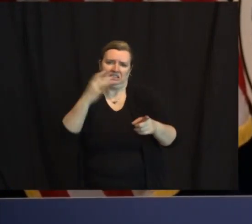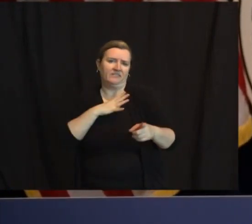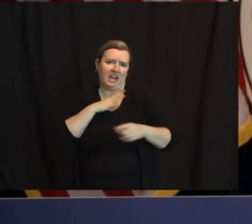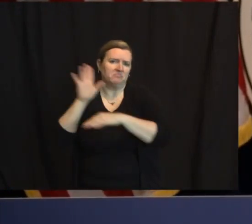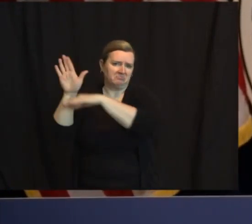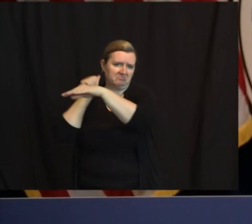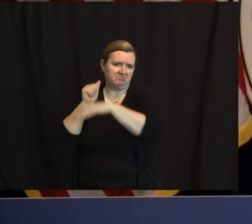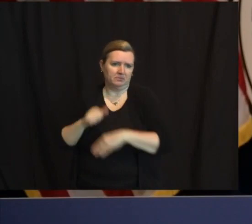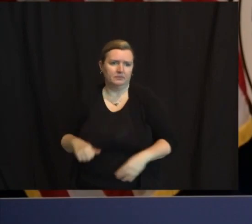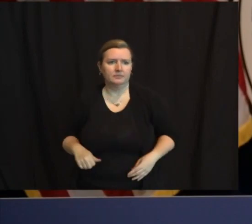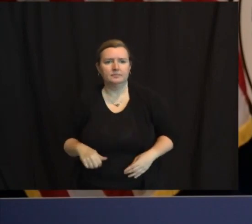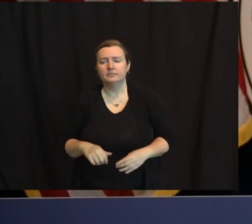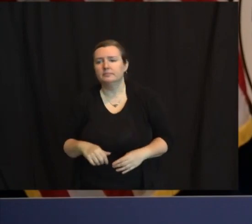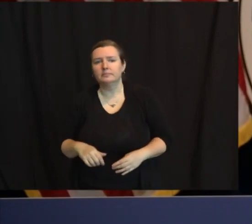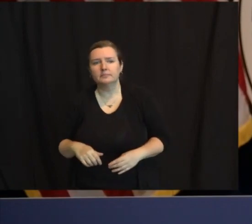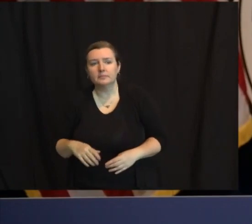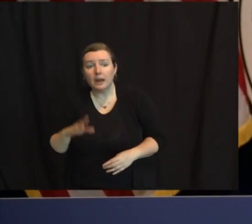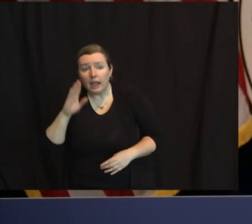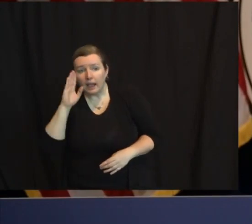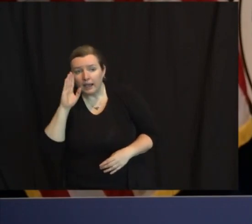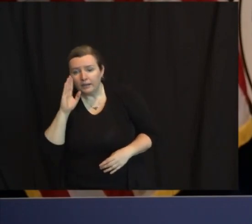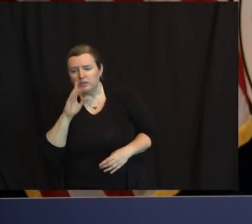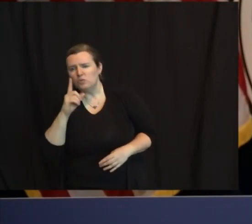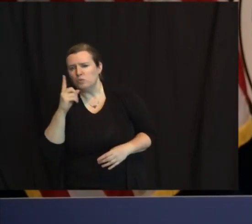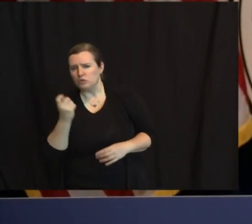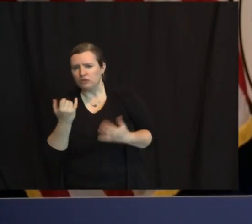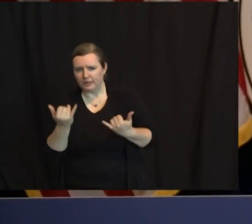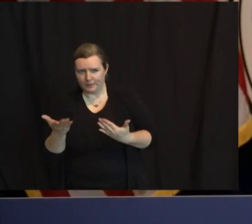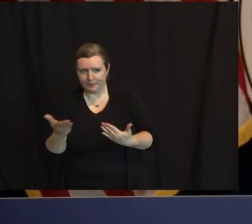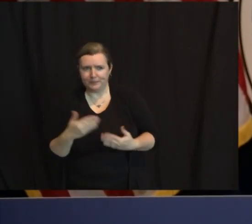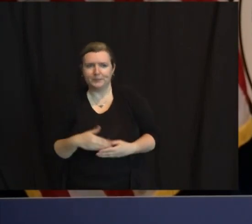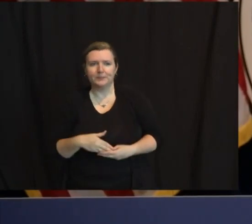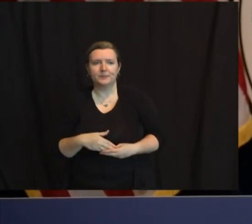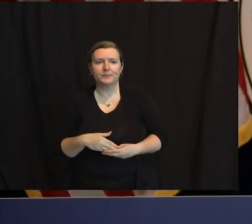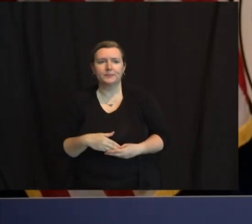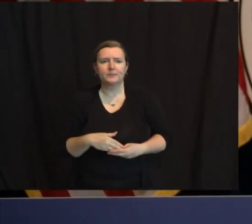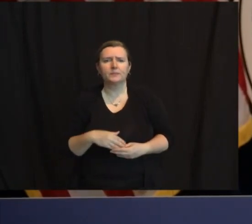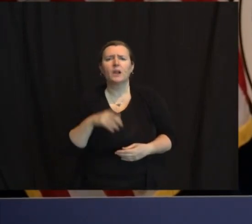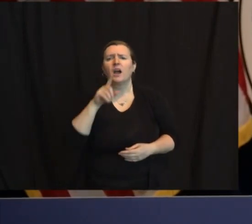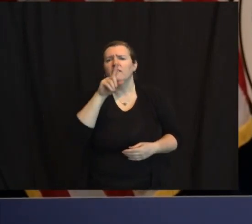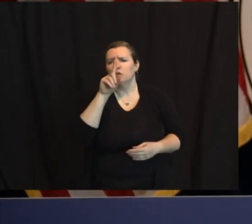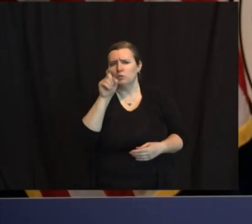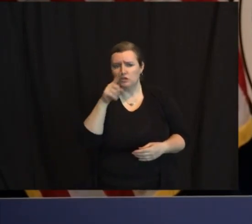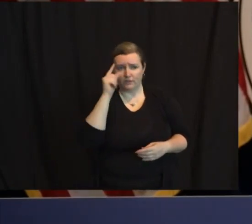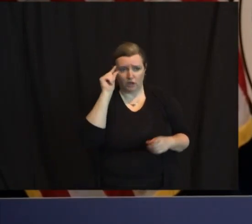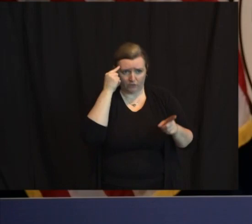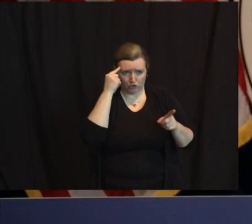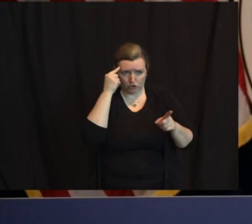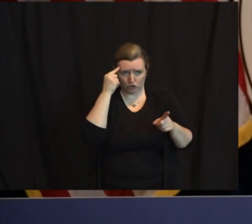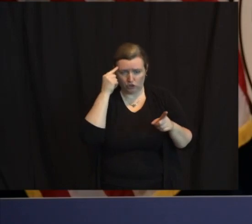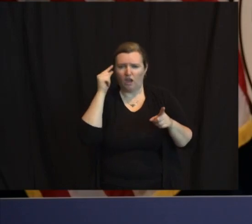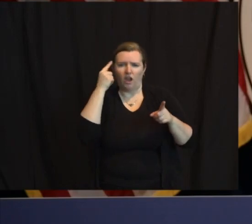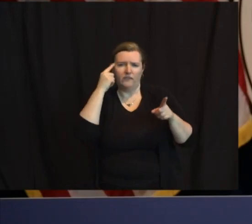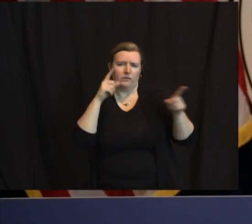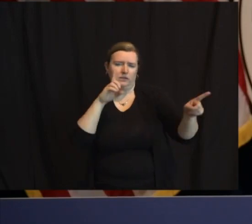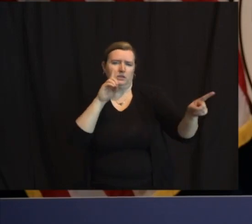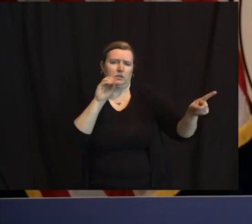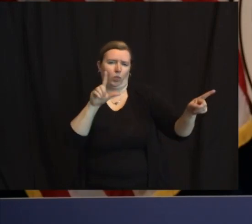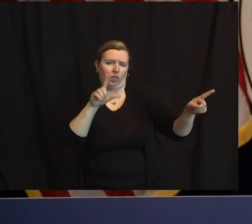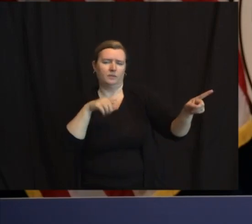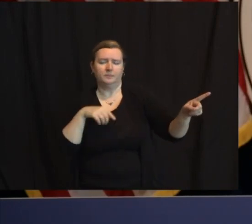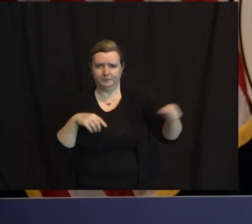Governor. I guess this first one is for you and the Commissioner of Labor. You know, we